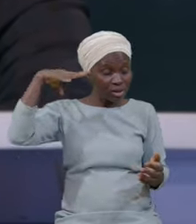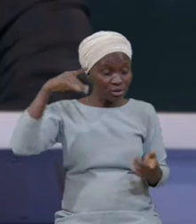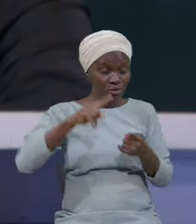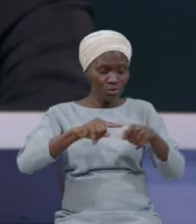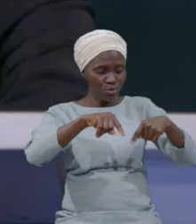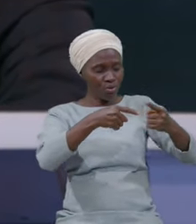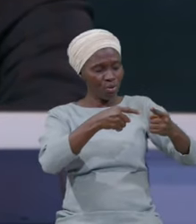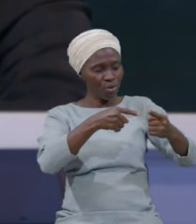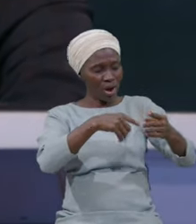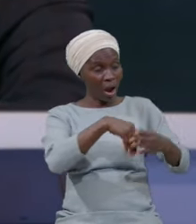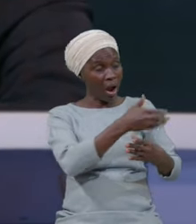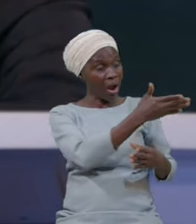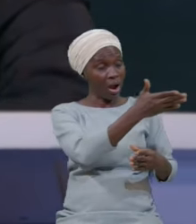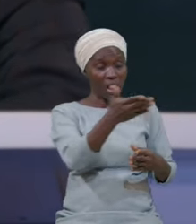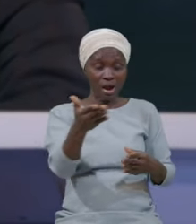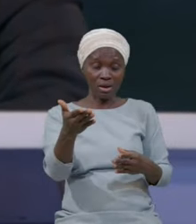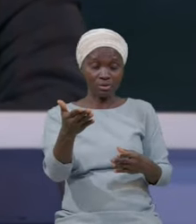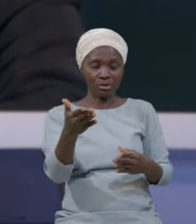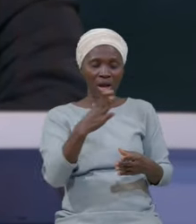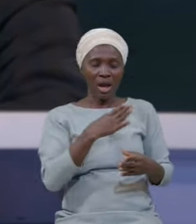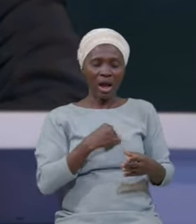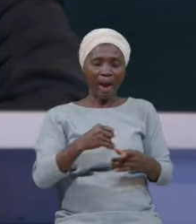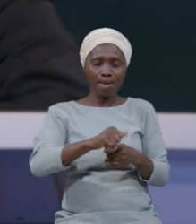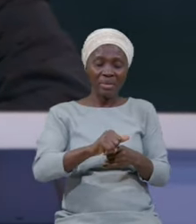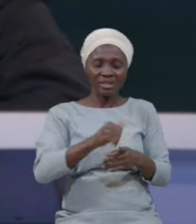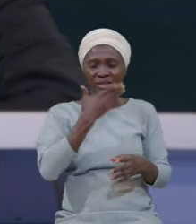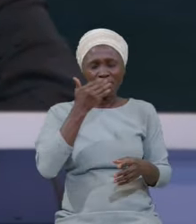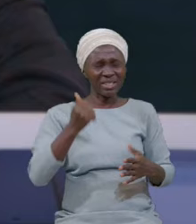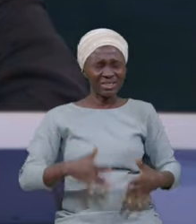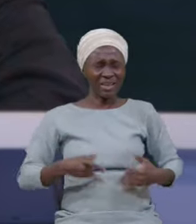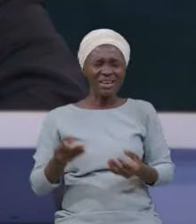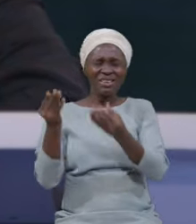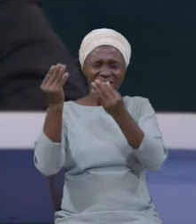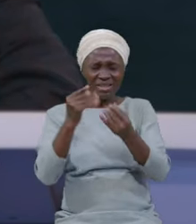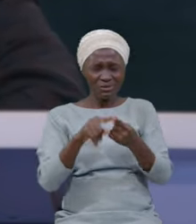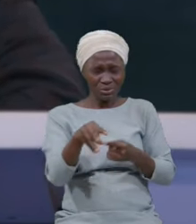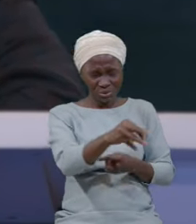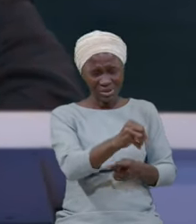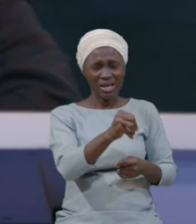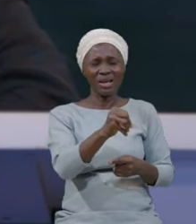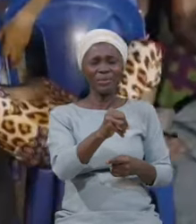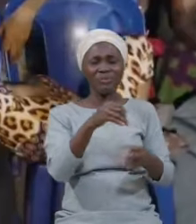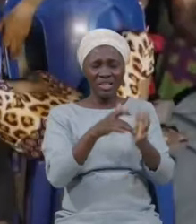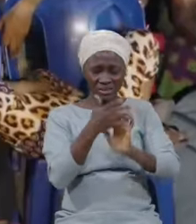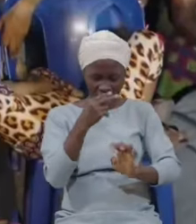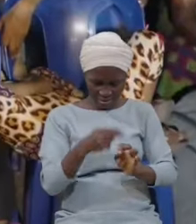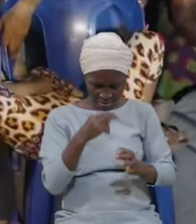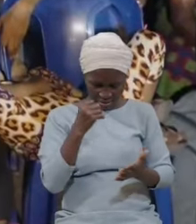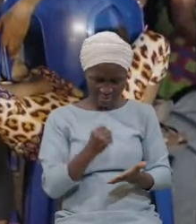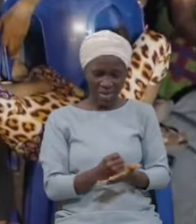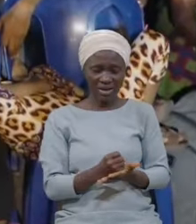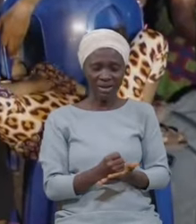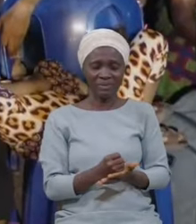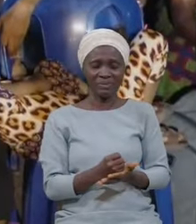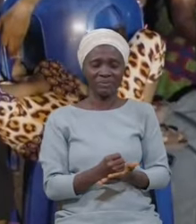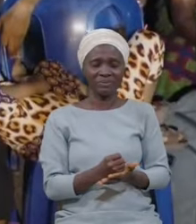better life. Life in the Lord. Grant unto them in Jesus' name. Thank